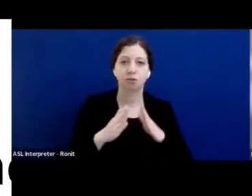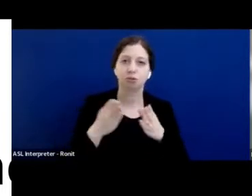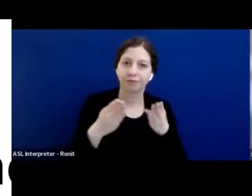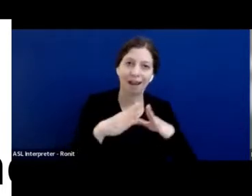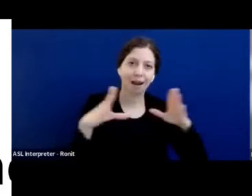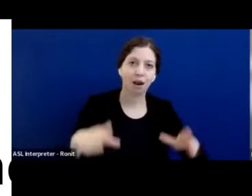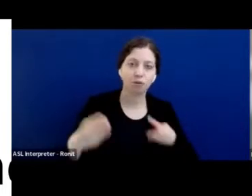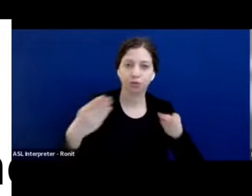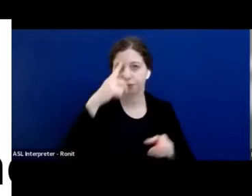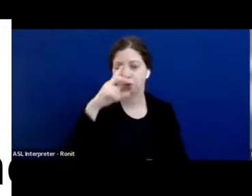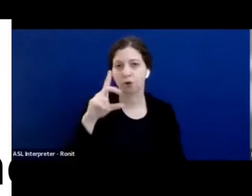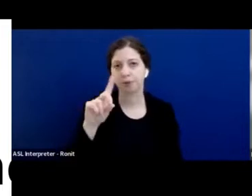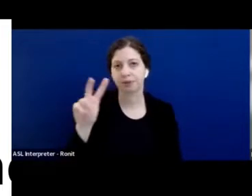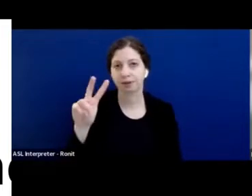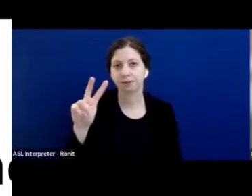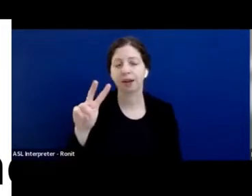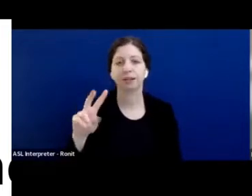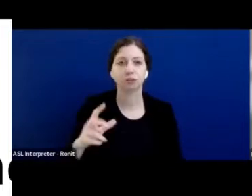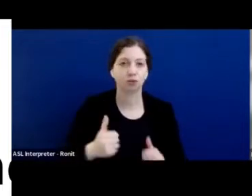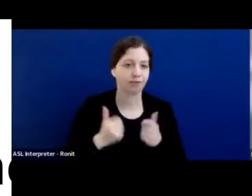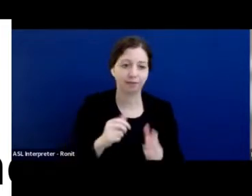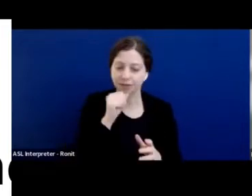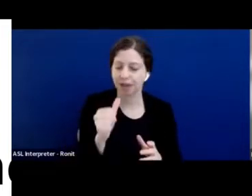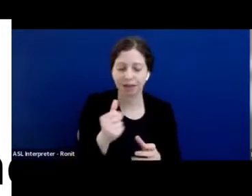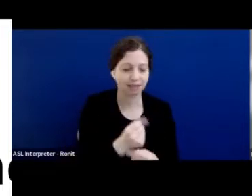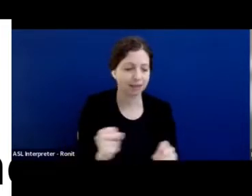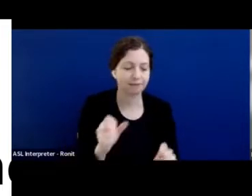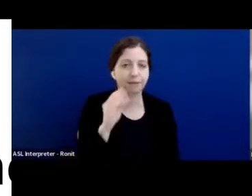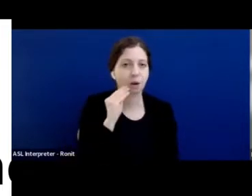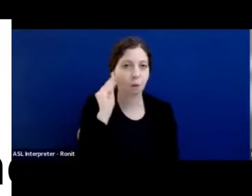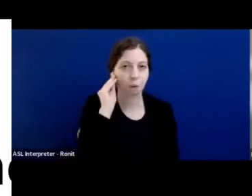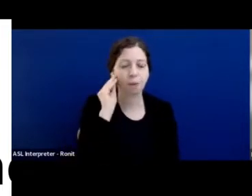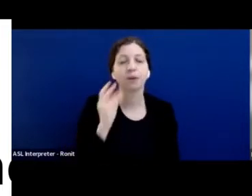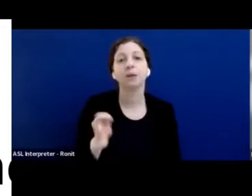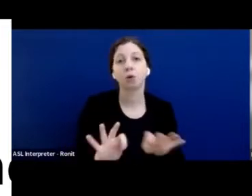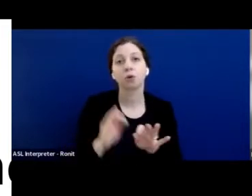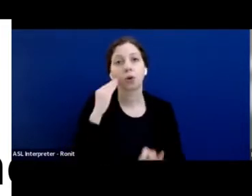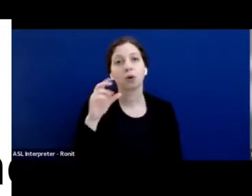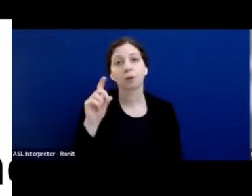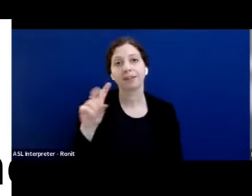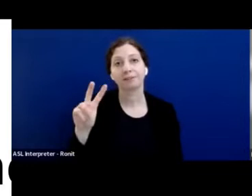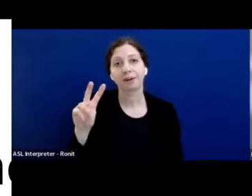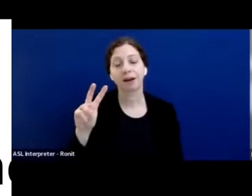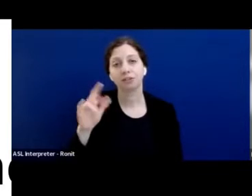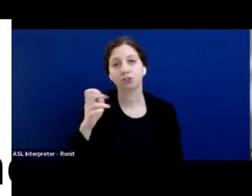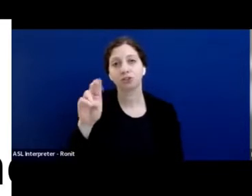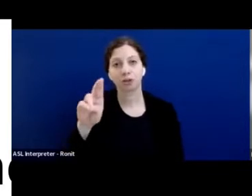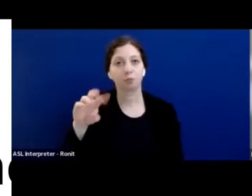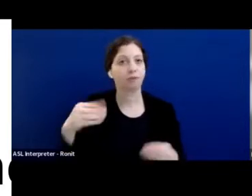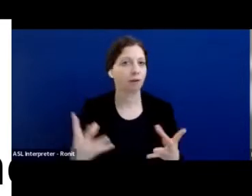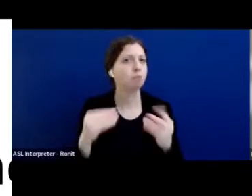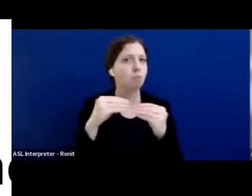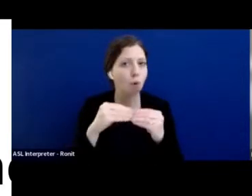for domestic violence survivors who are not safe at home. But it's really important to know that domestic violence shelters do a lot more